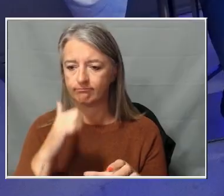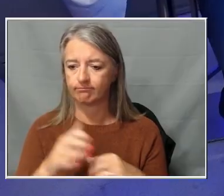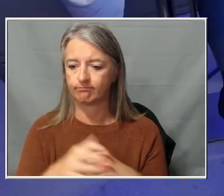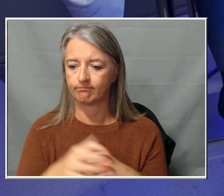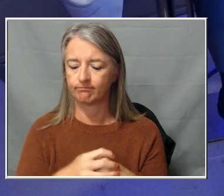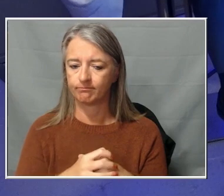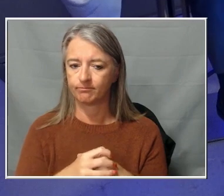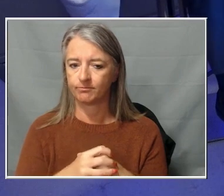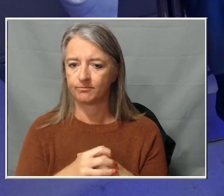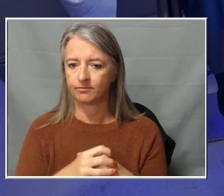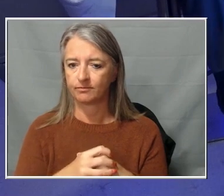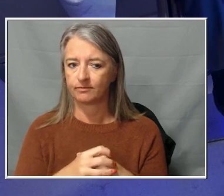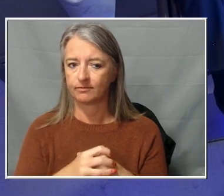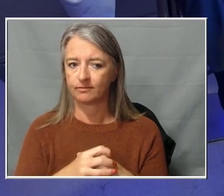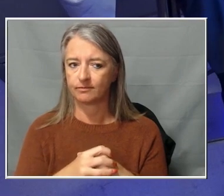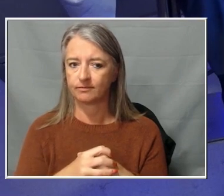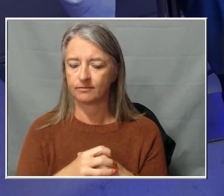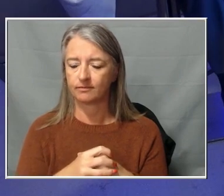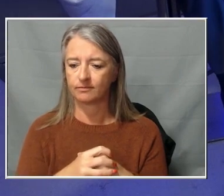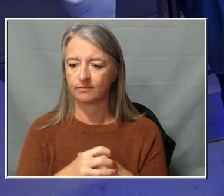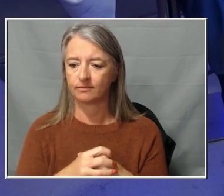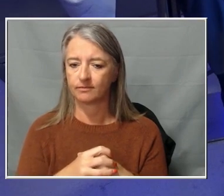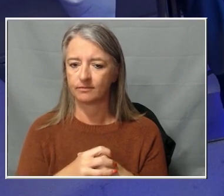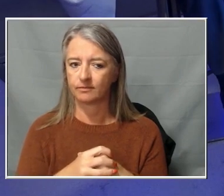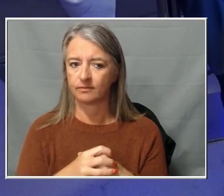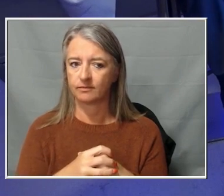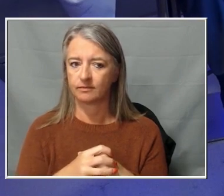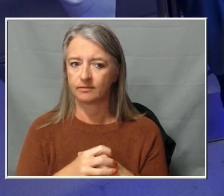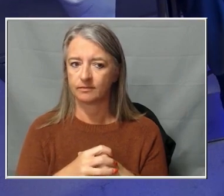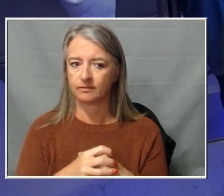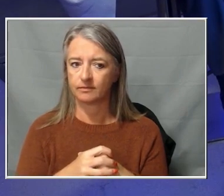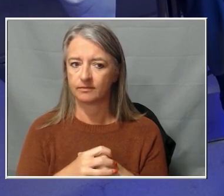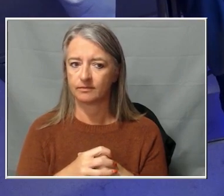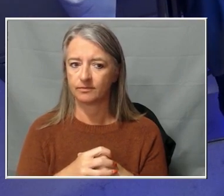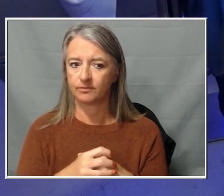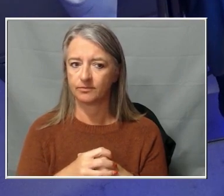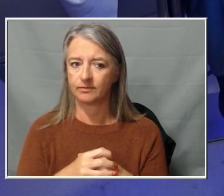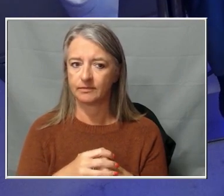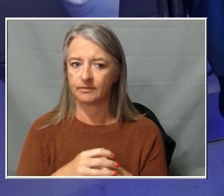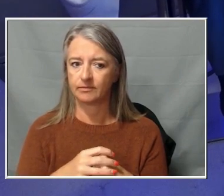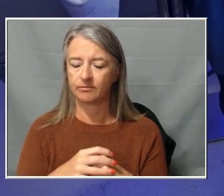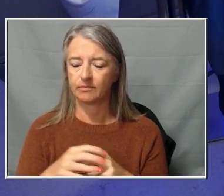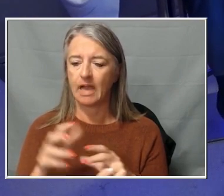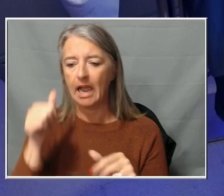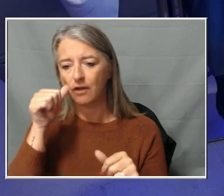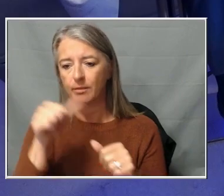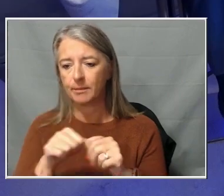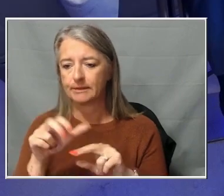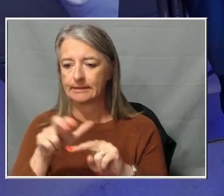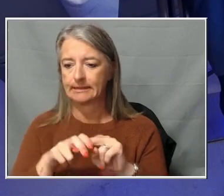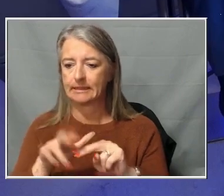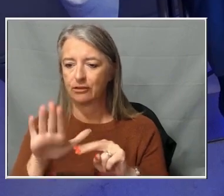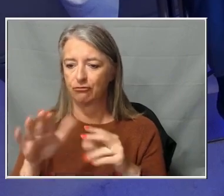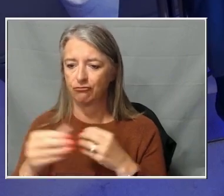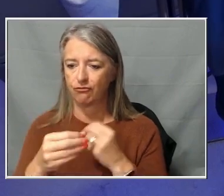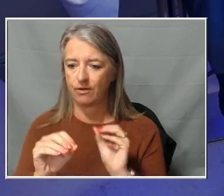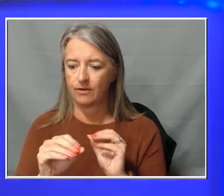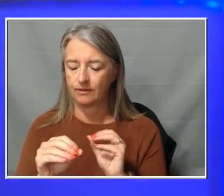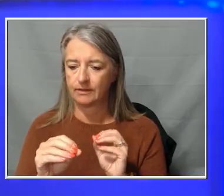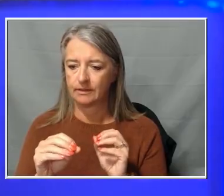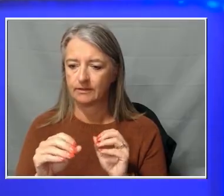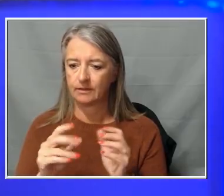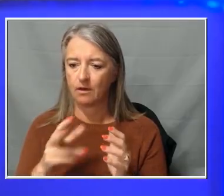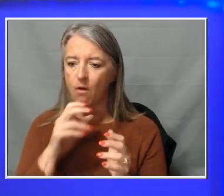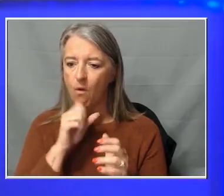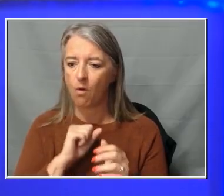Yeah, it's a day at the office for these guys, Amanda. And that's kind of how I remember sitting in your office. I mean, I had a 2-week-old